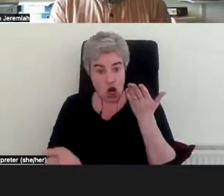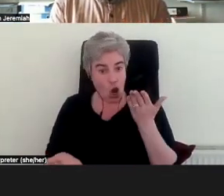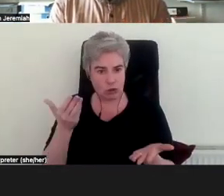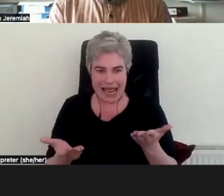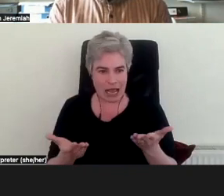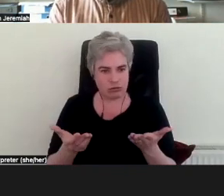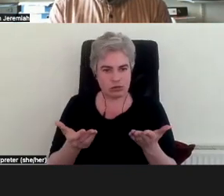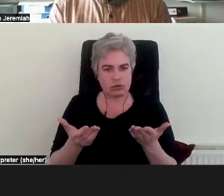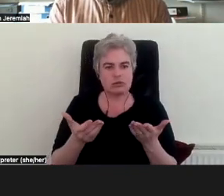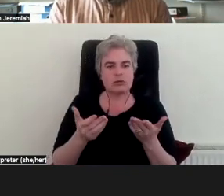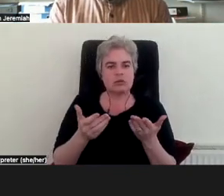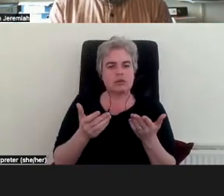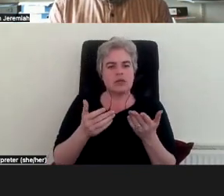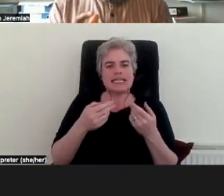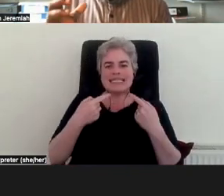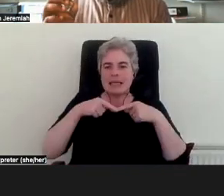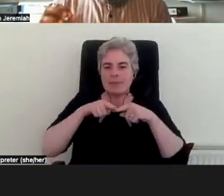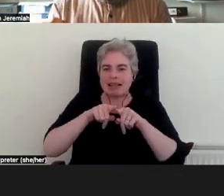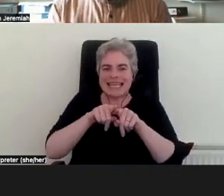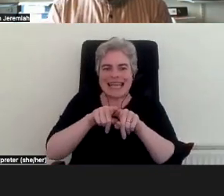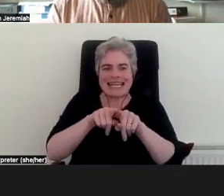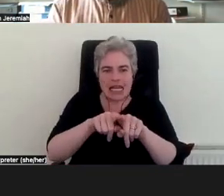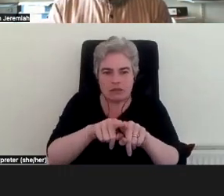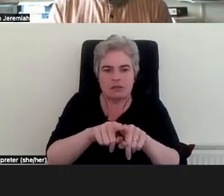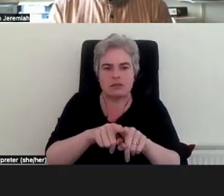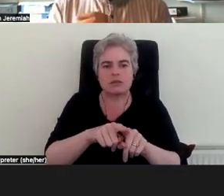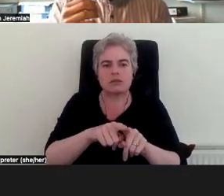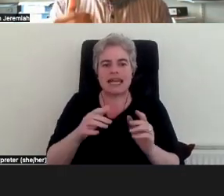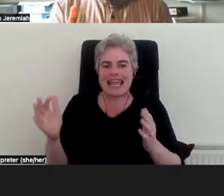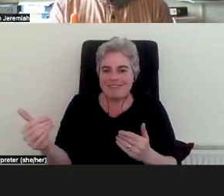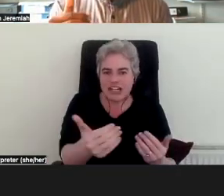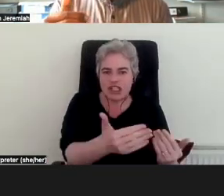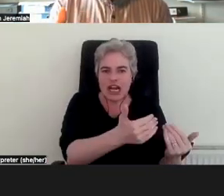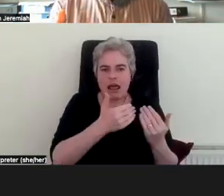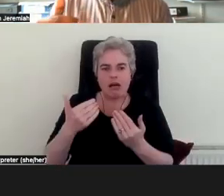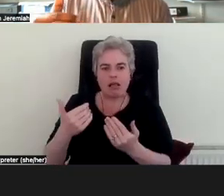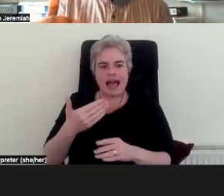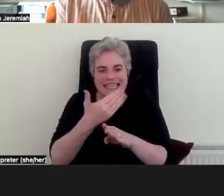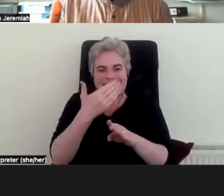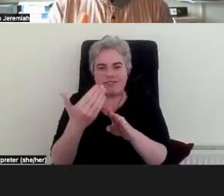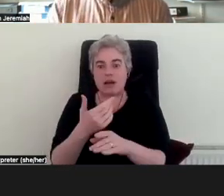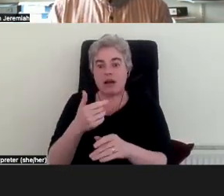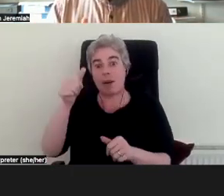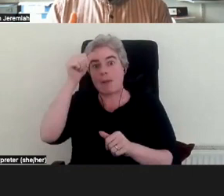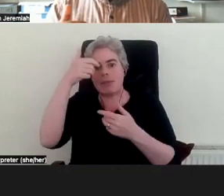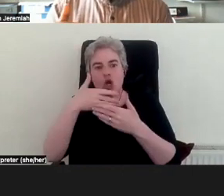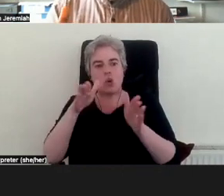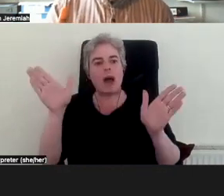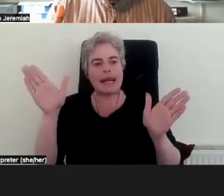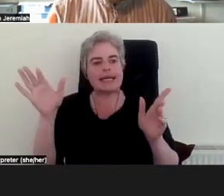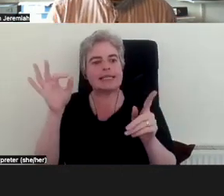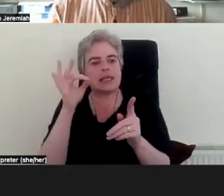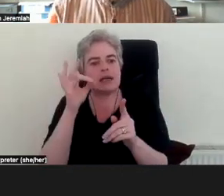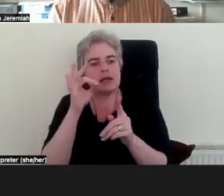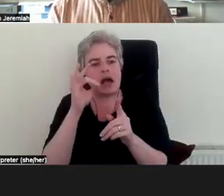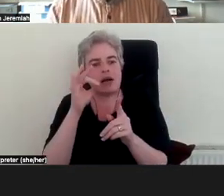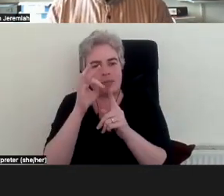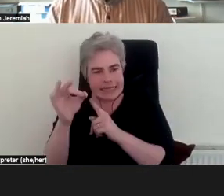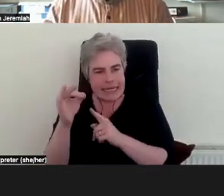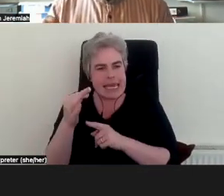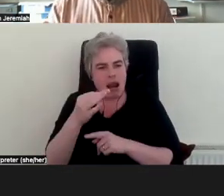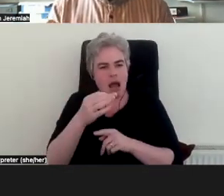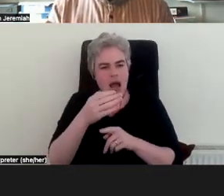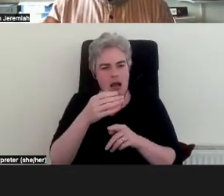evangelical activities, a public awareness of a particular kind of world and of an imperial